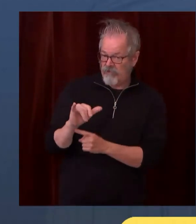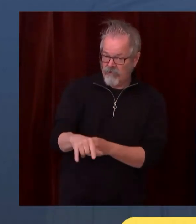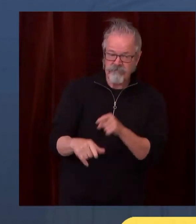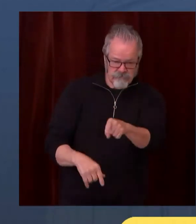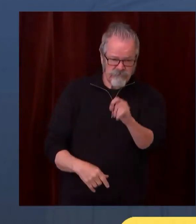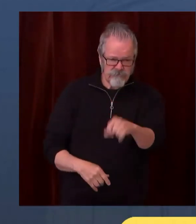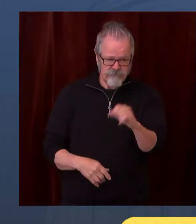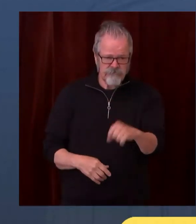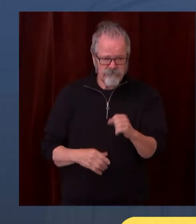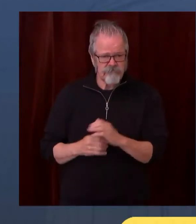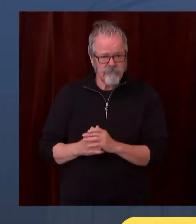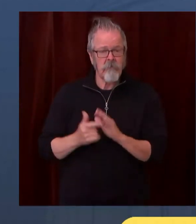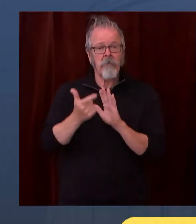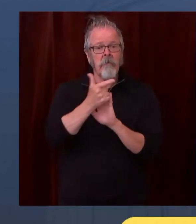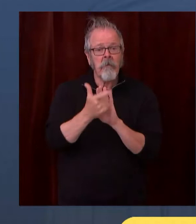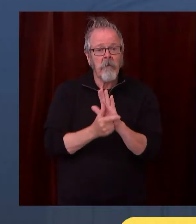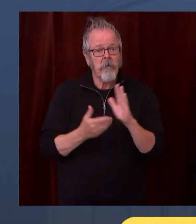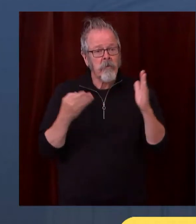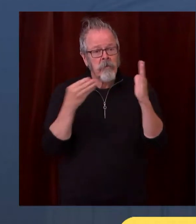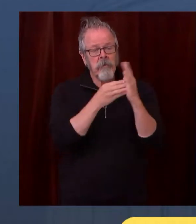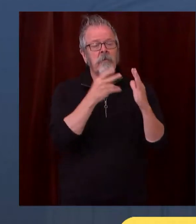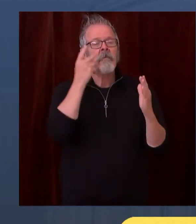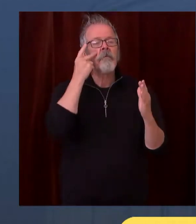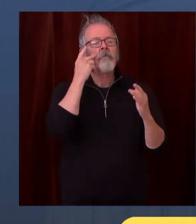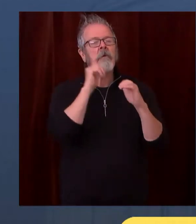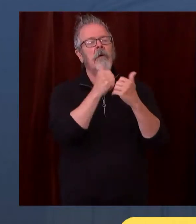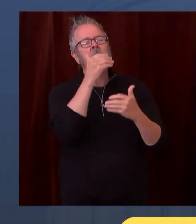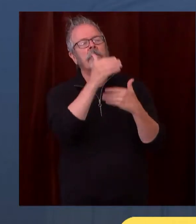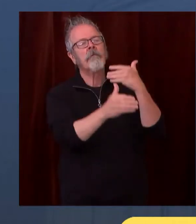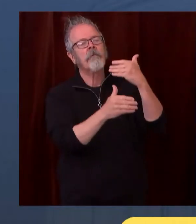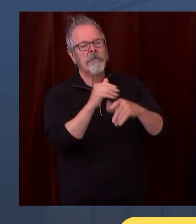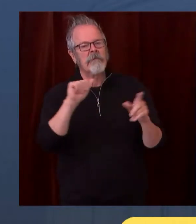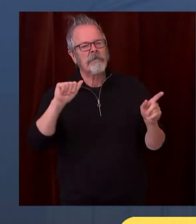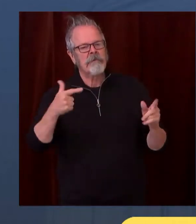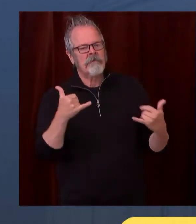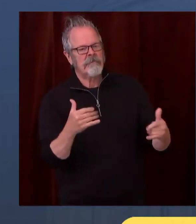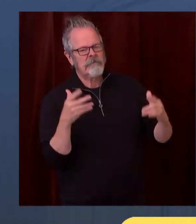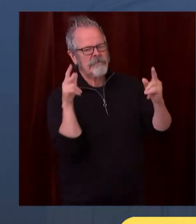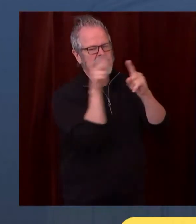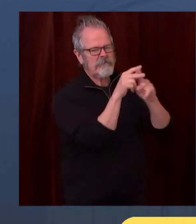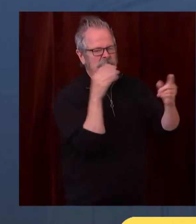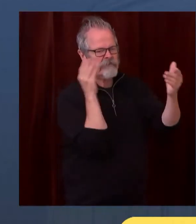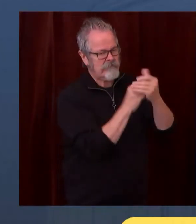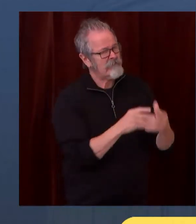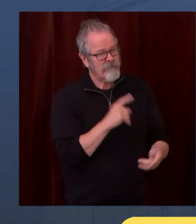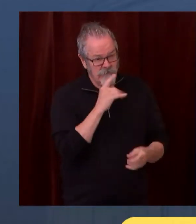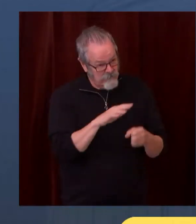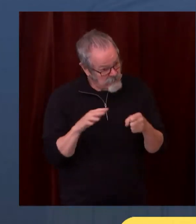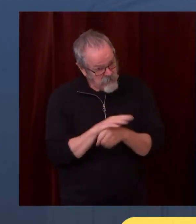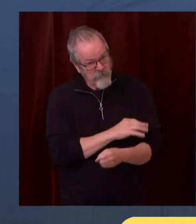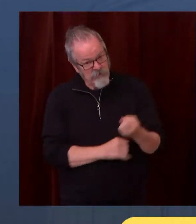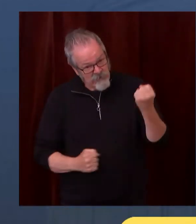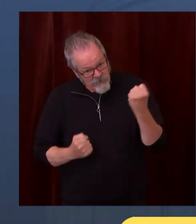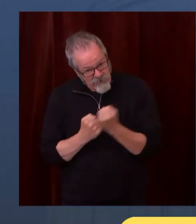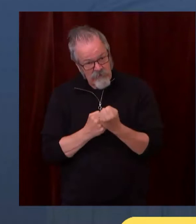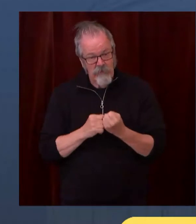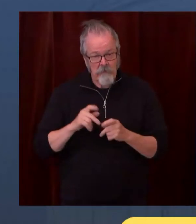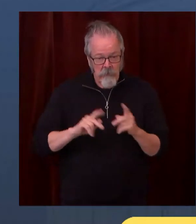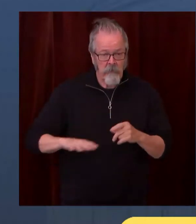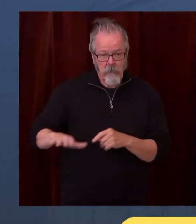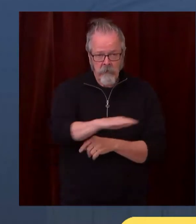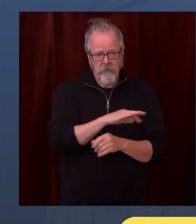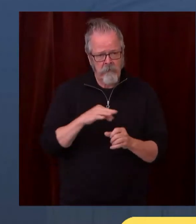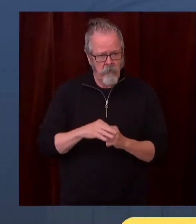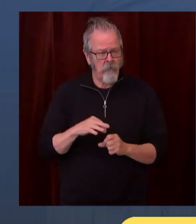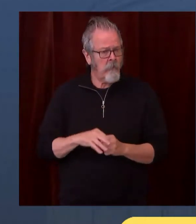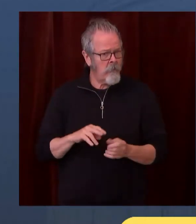humanly possible to guarantee that right to vote in an expeditious manner. And unfortunately, we wish we could have credibility from the president